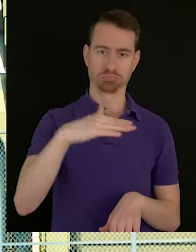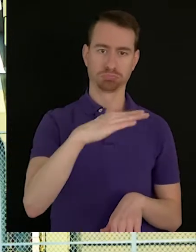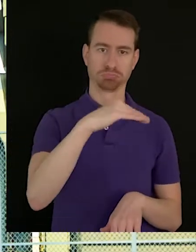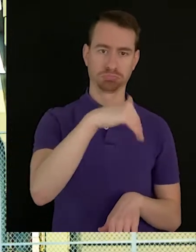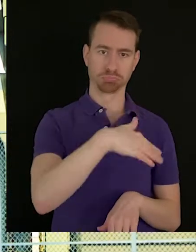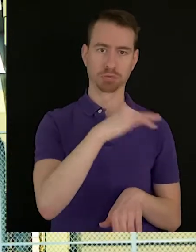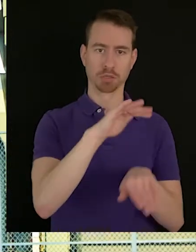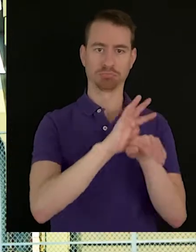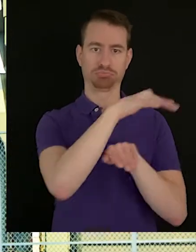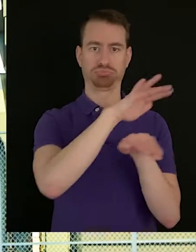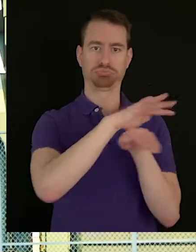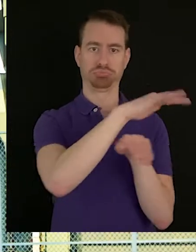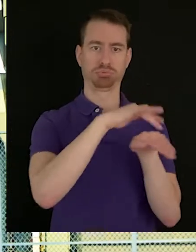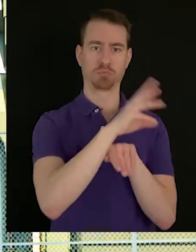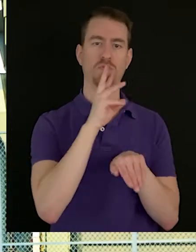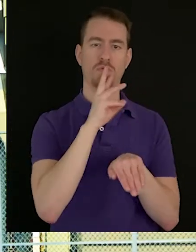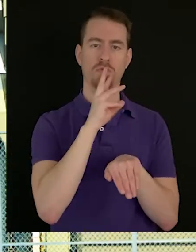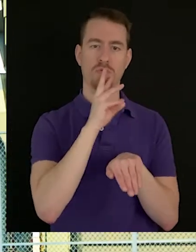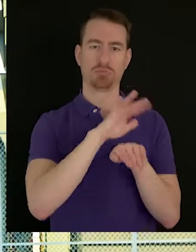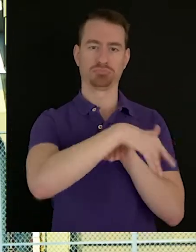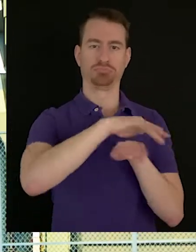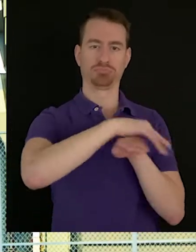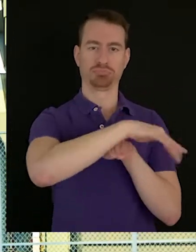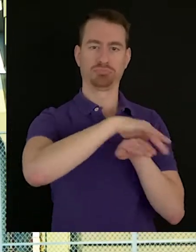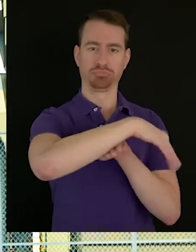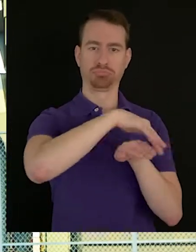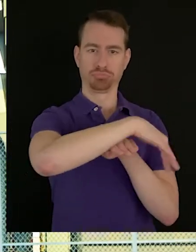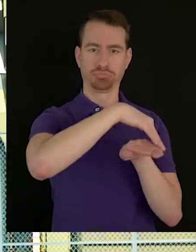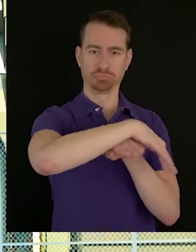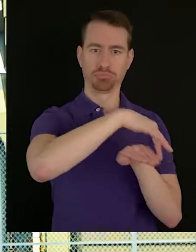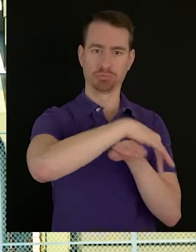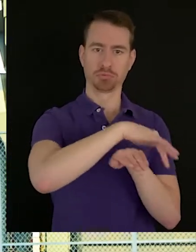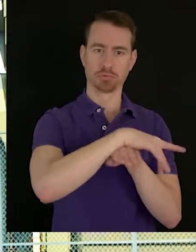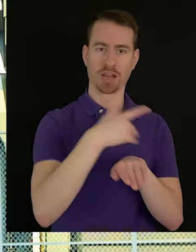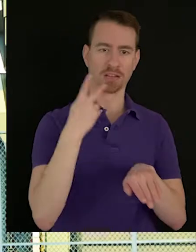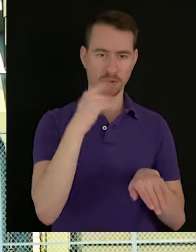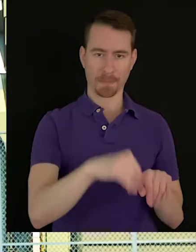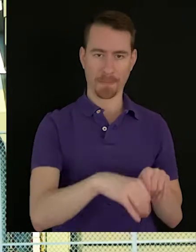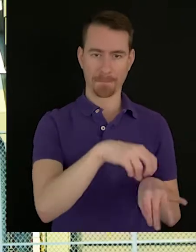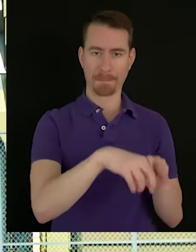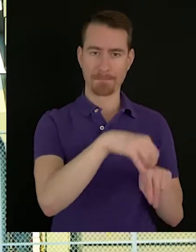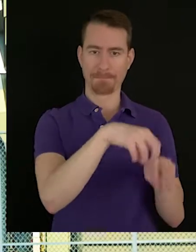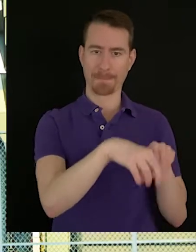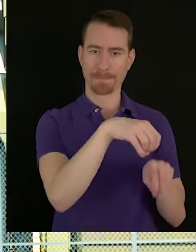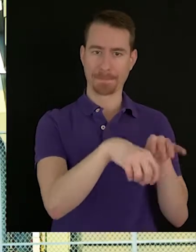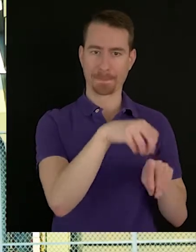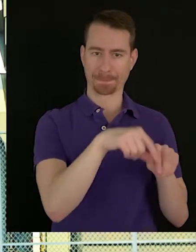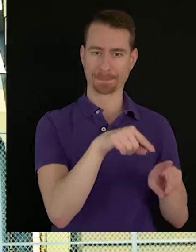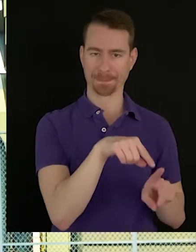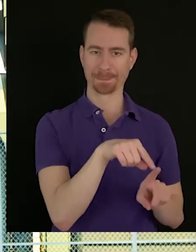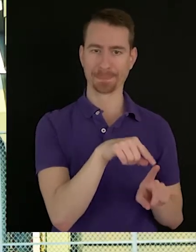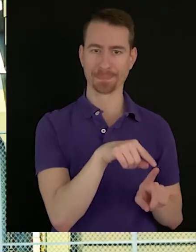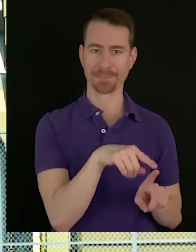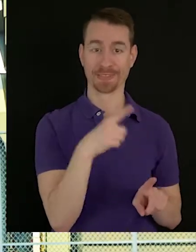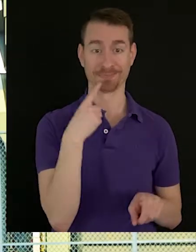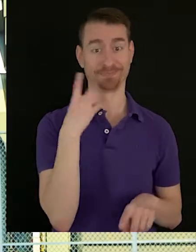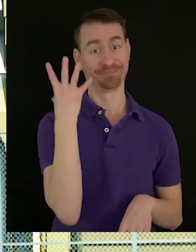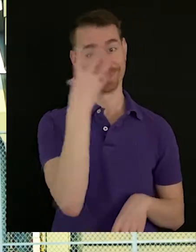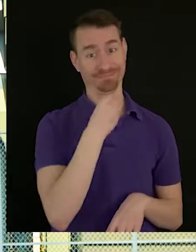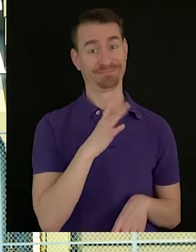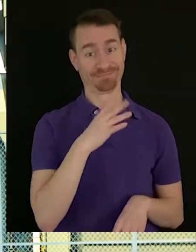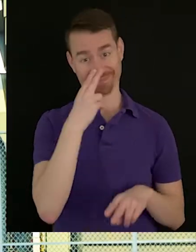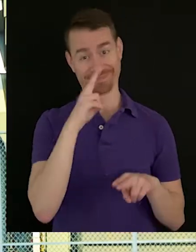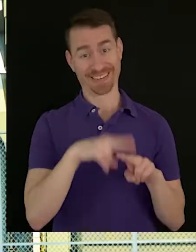last step, so we add a chemical similar to chlorine bleach that sanitizes the water, killing off any remaining pathogens, like